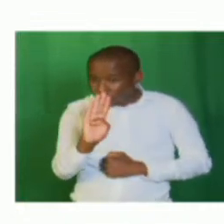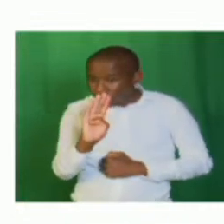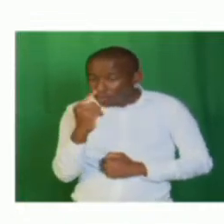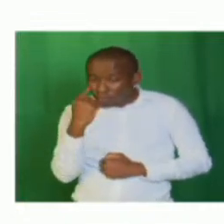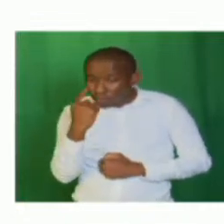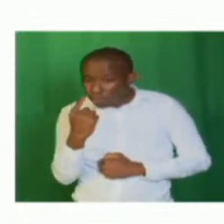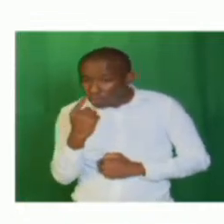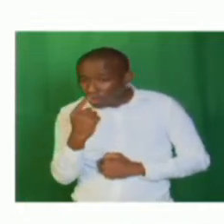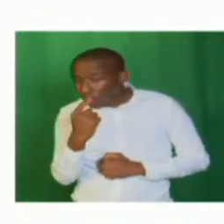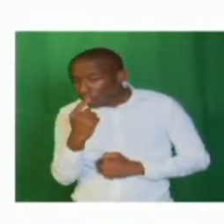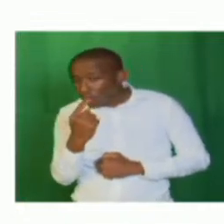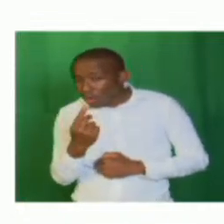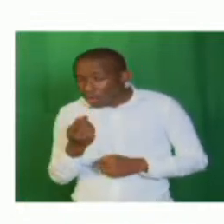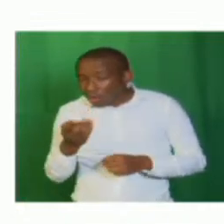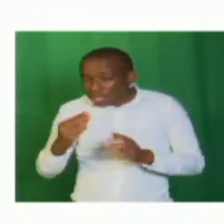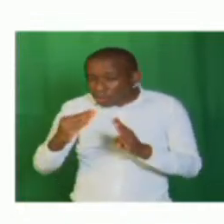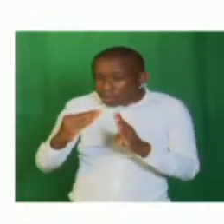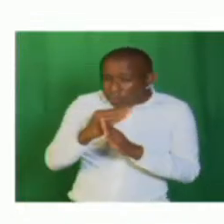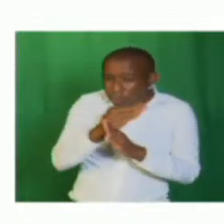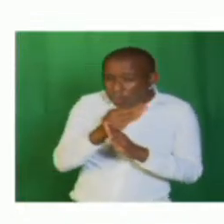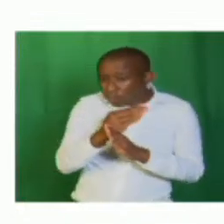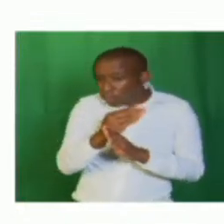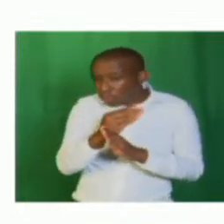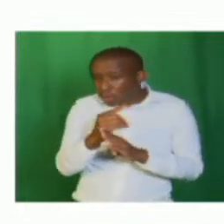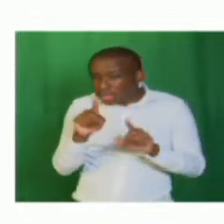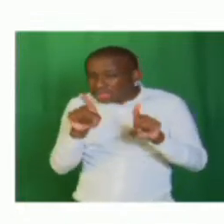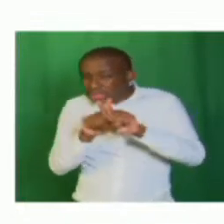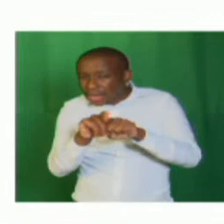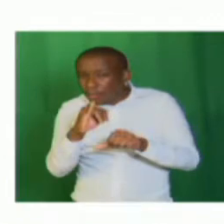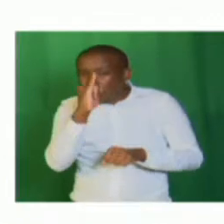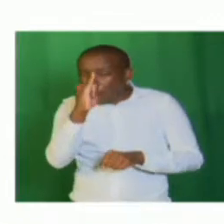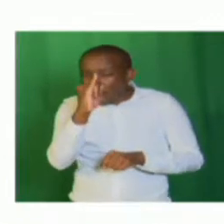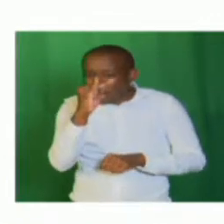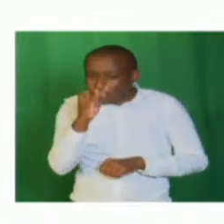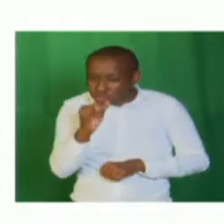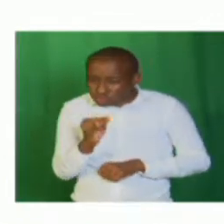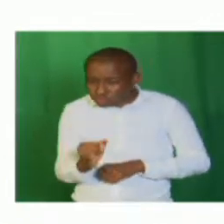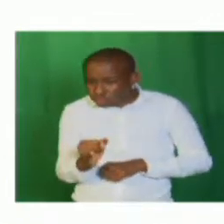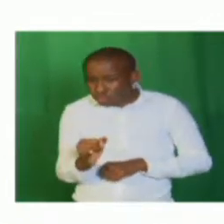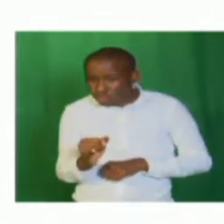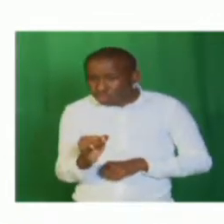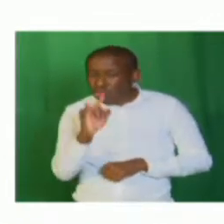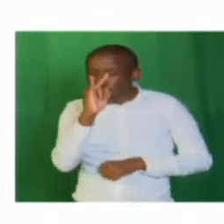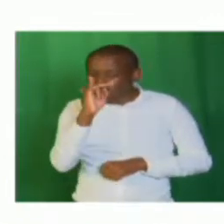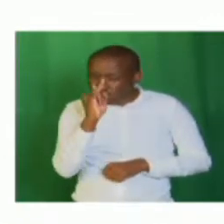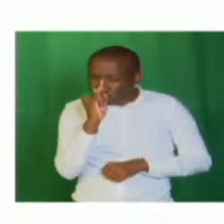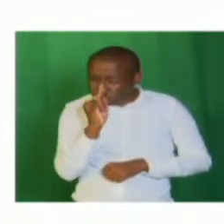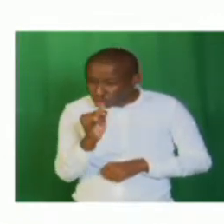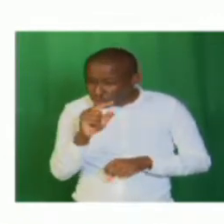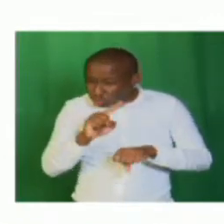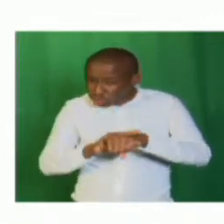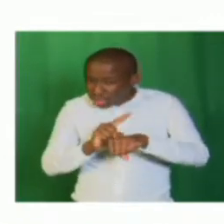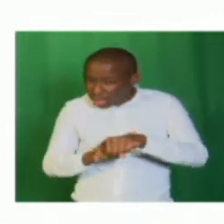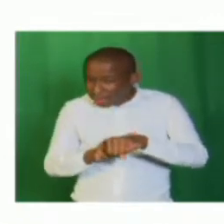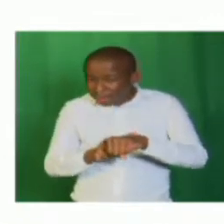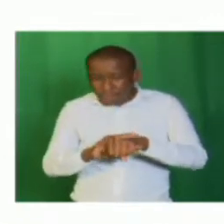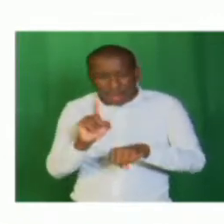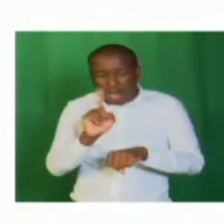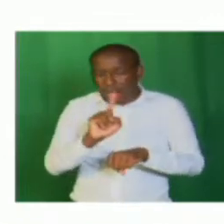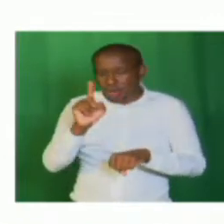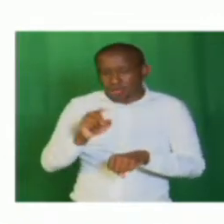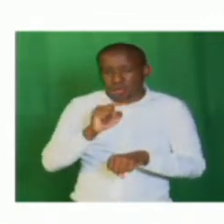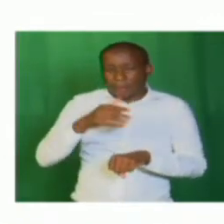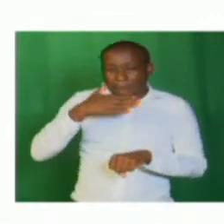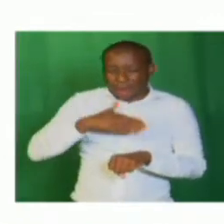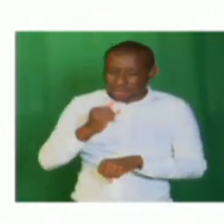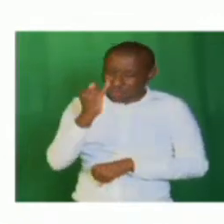here. And then the very same line has also cut the function here, meaning it has cut the line twice. Yet we have said it must cut the line